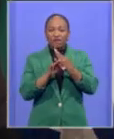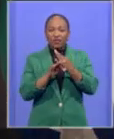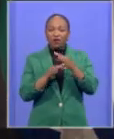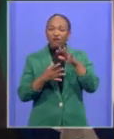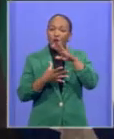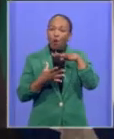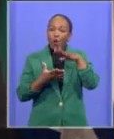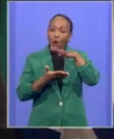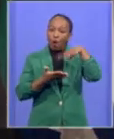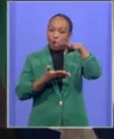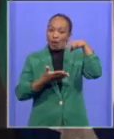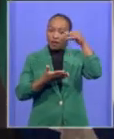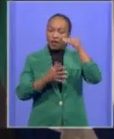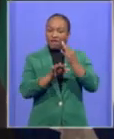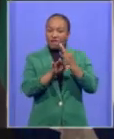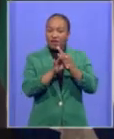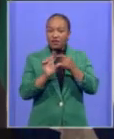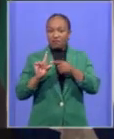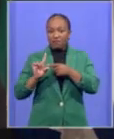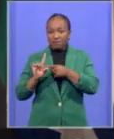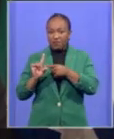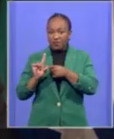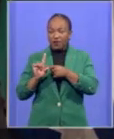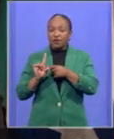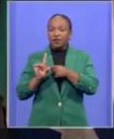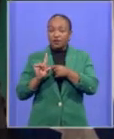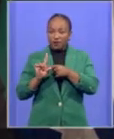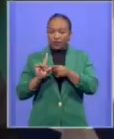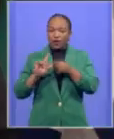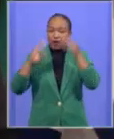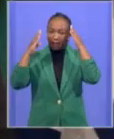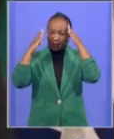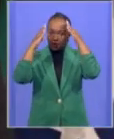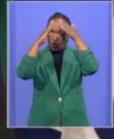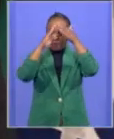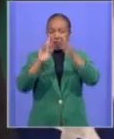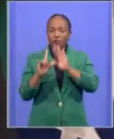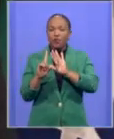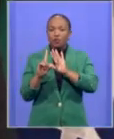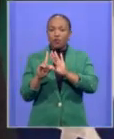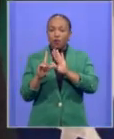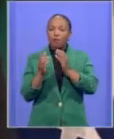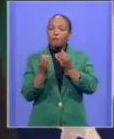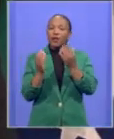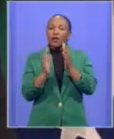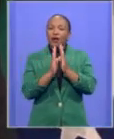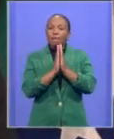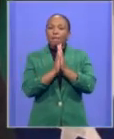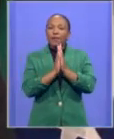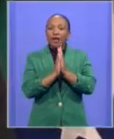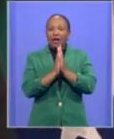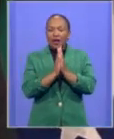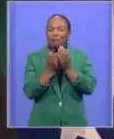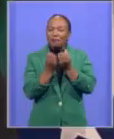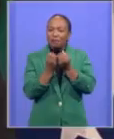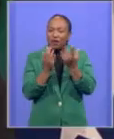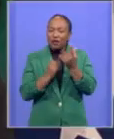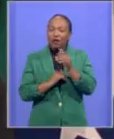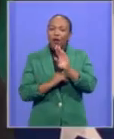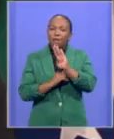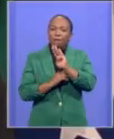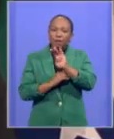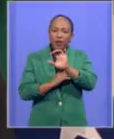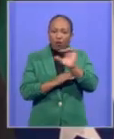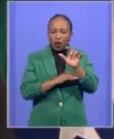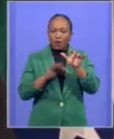Pope Francis, Bishop of Rome. Today, the prayers of more than 1 billion people from all